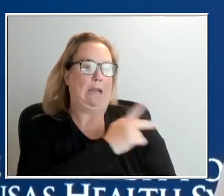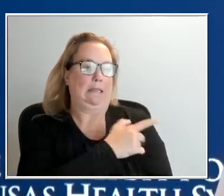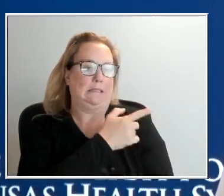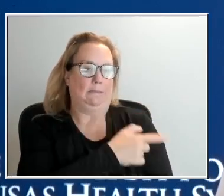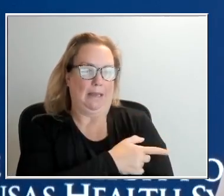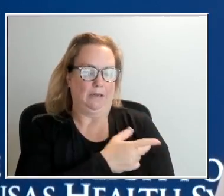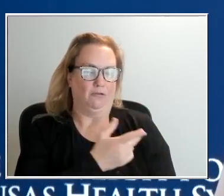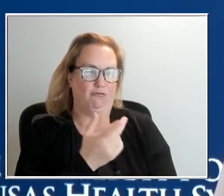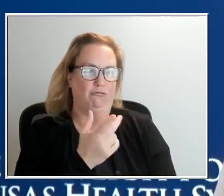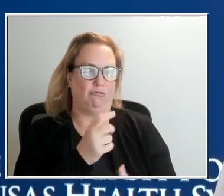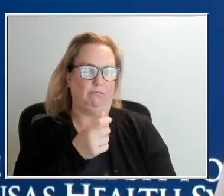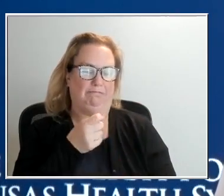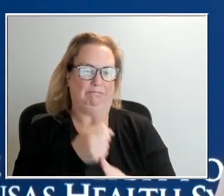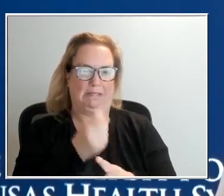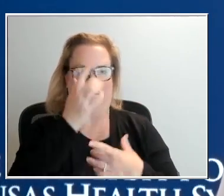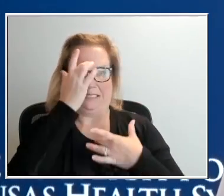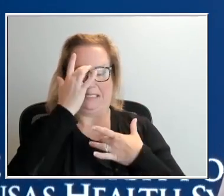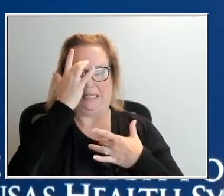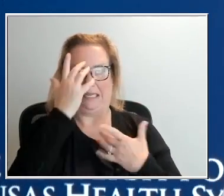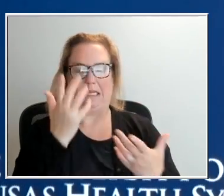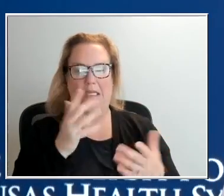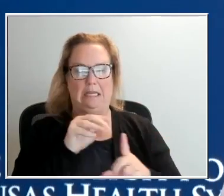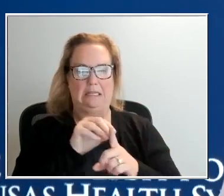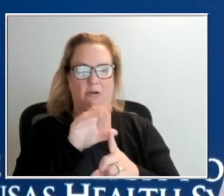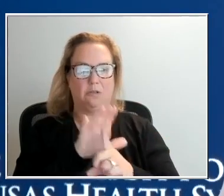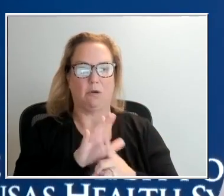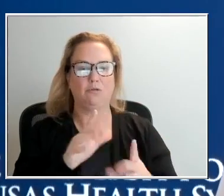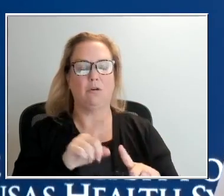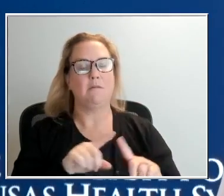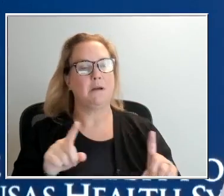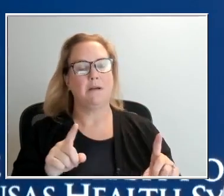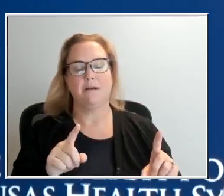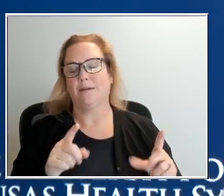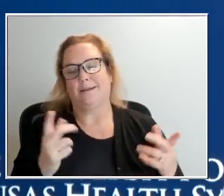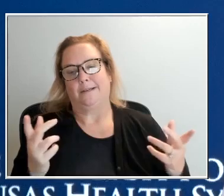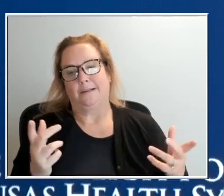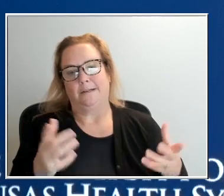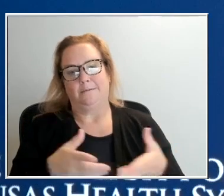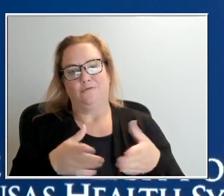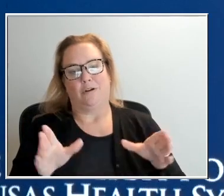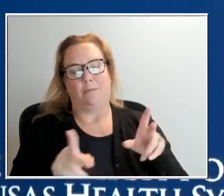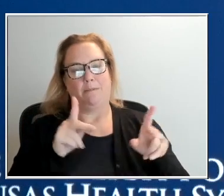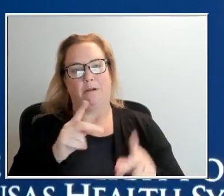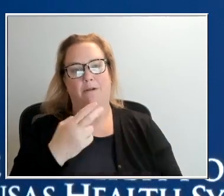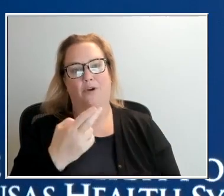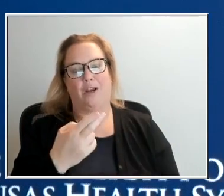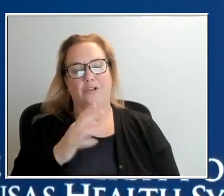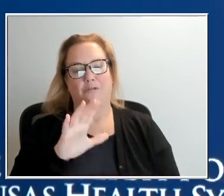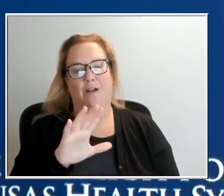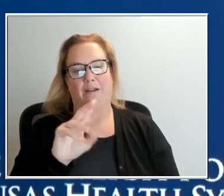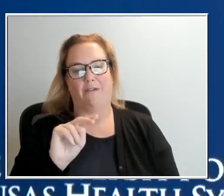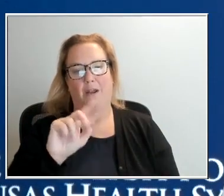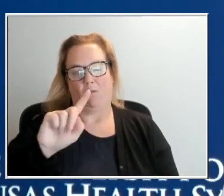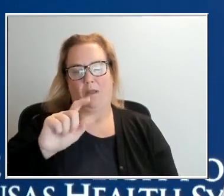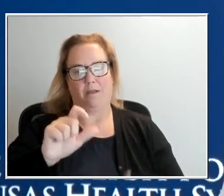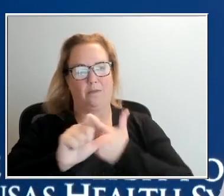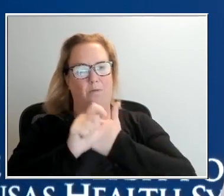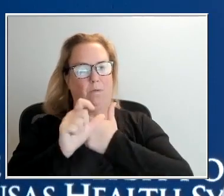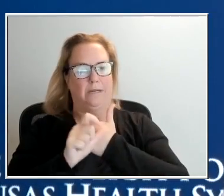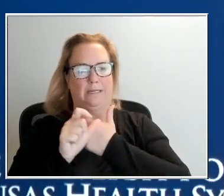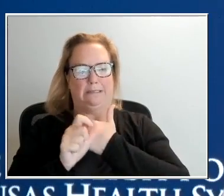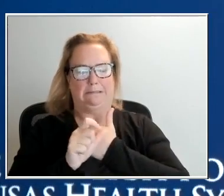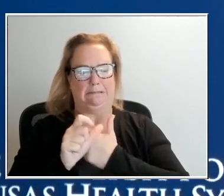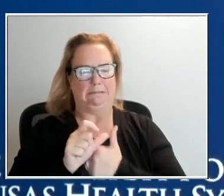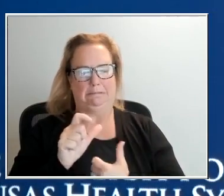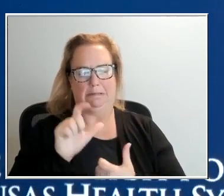got infected and what their exposure was, but for the general public, for H5N1, the risk remains